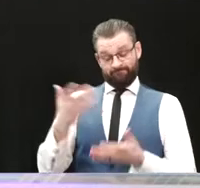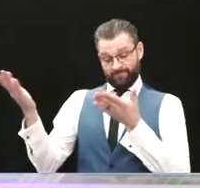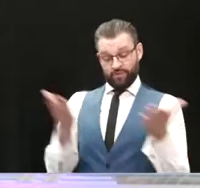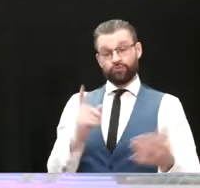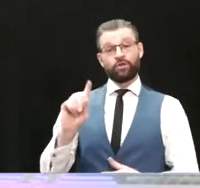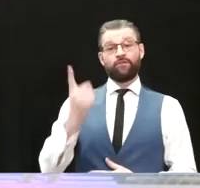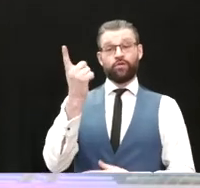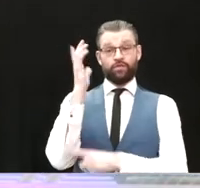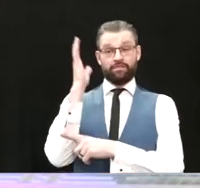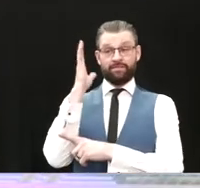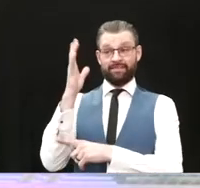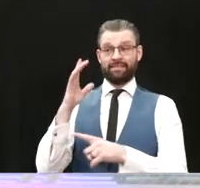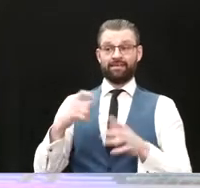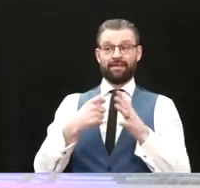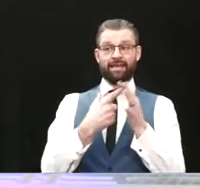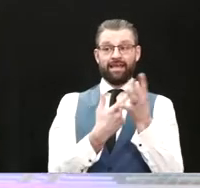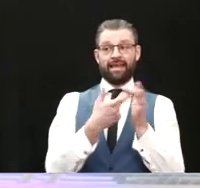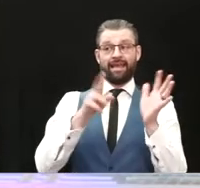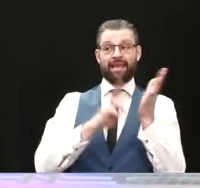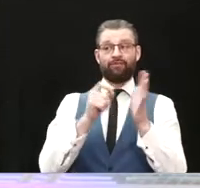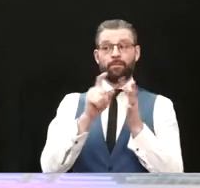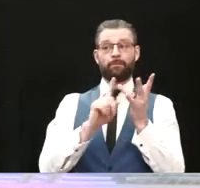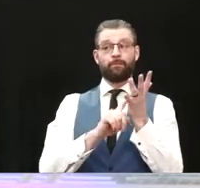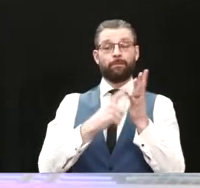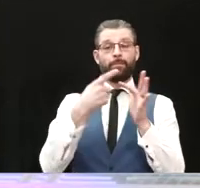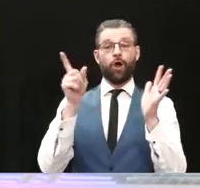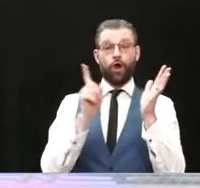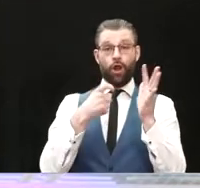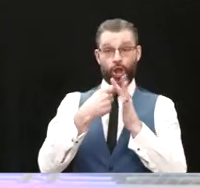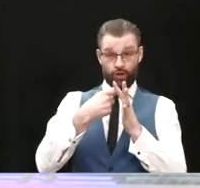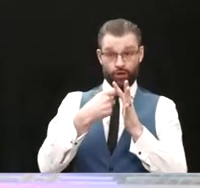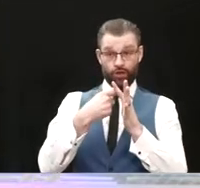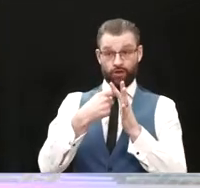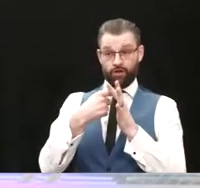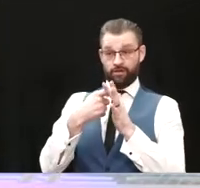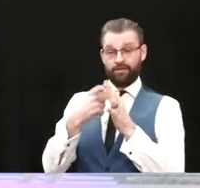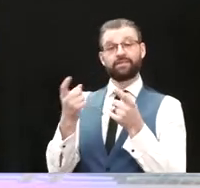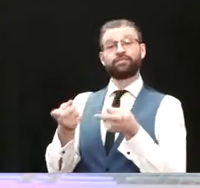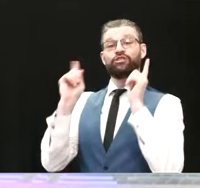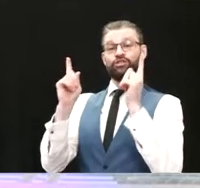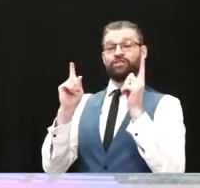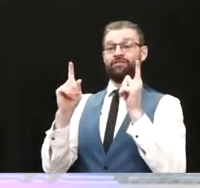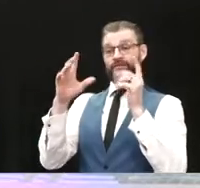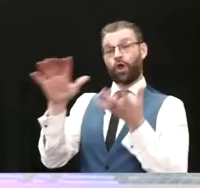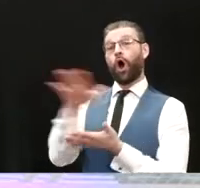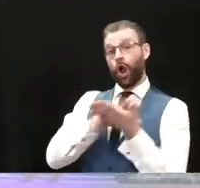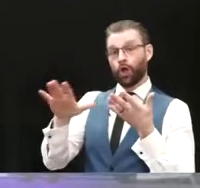speaker, Karen Pollock, CBE, who's Chief Executive of the Holocaust Educational Trust.